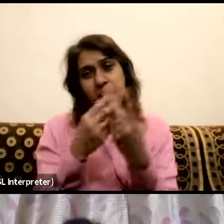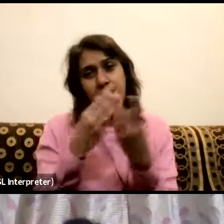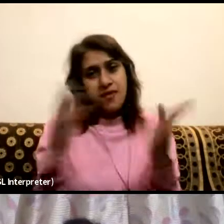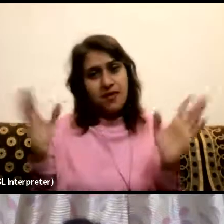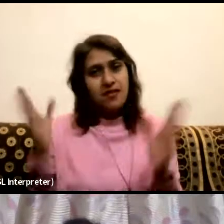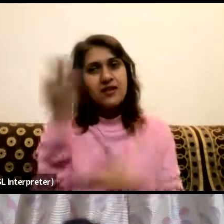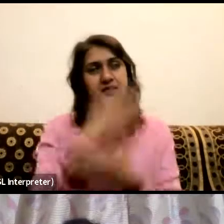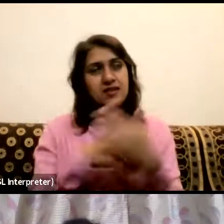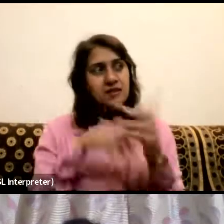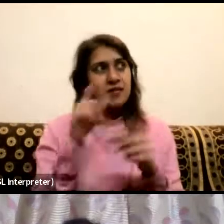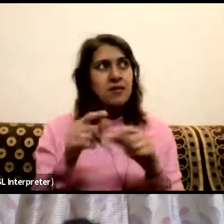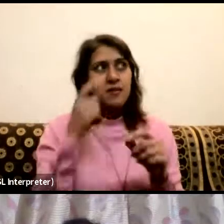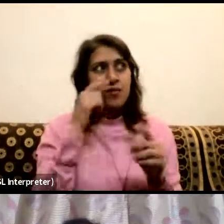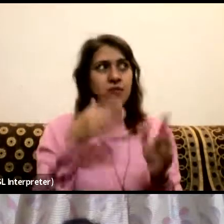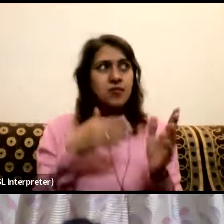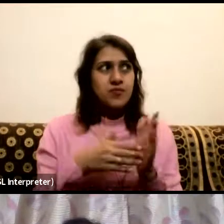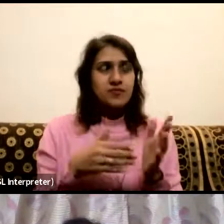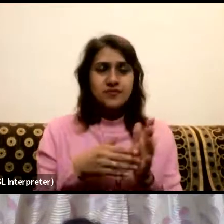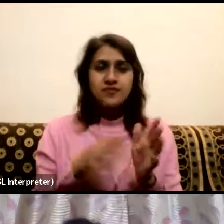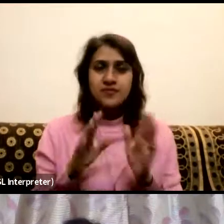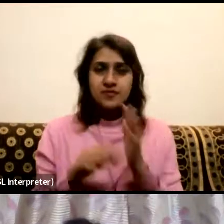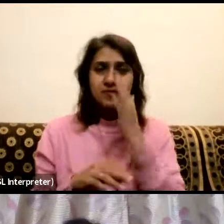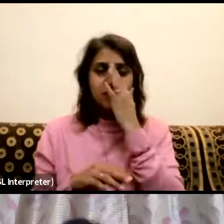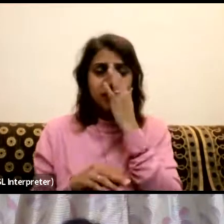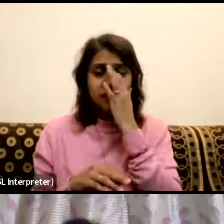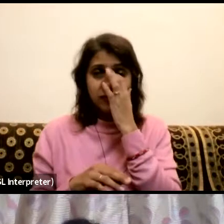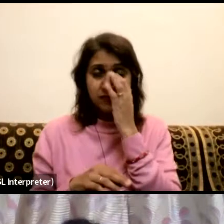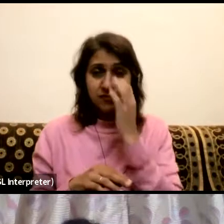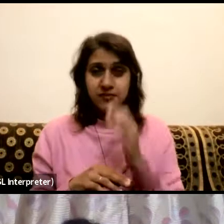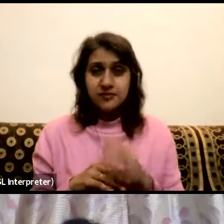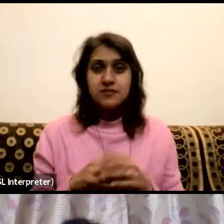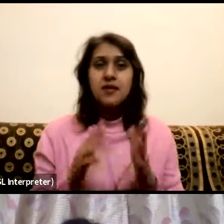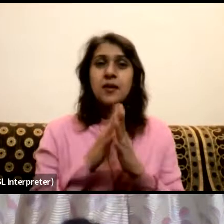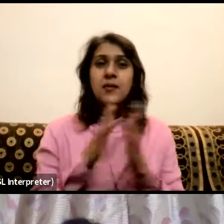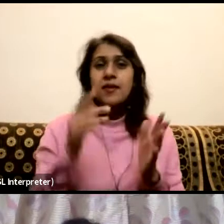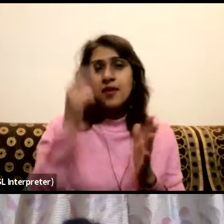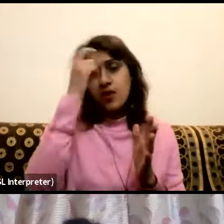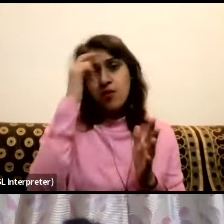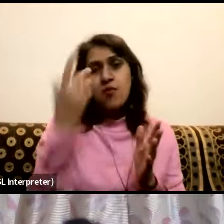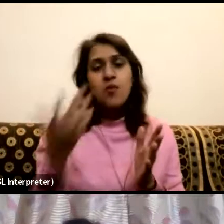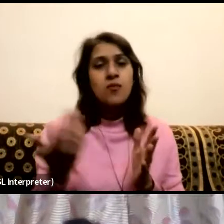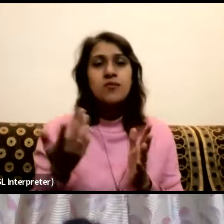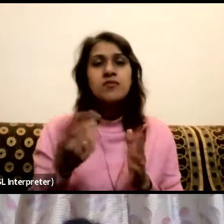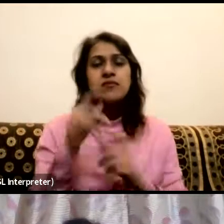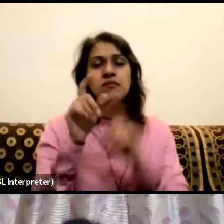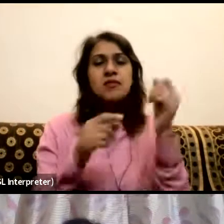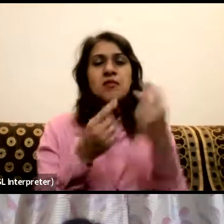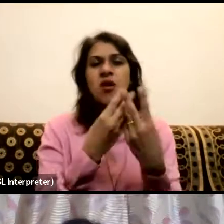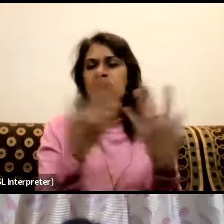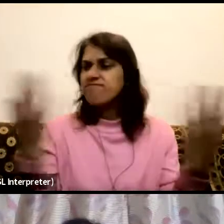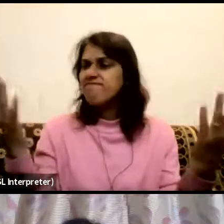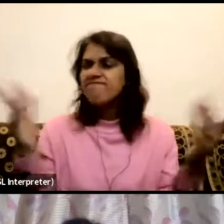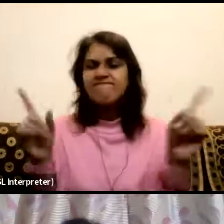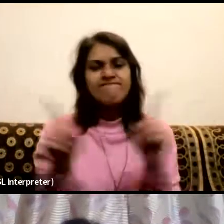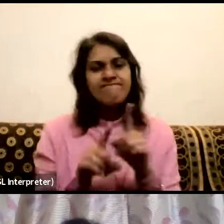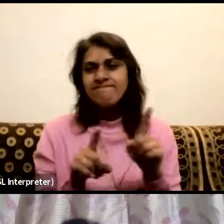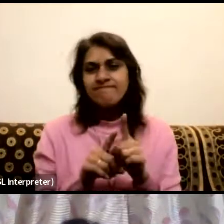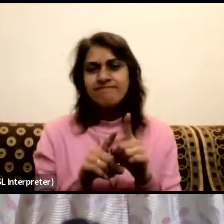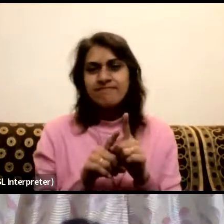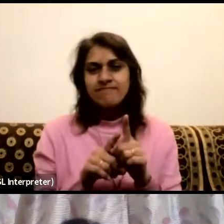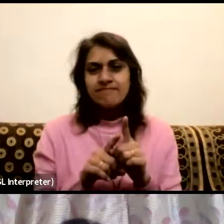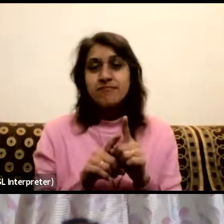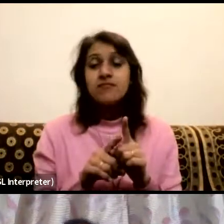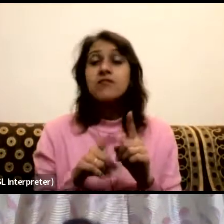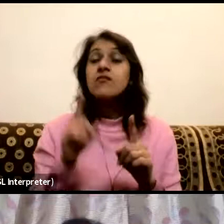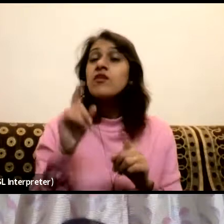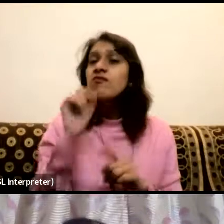where livelihood has become a major challenge for everybody. And I think the first people who are left behind are the